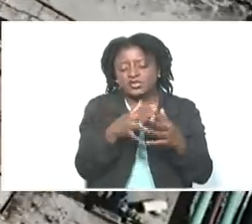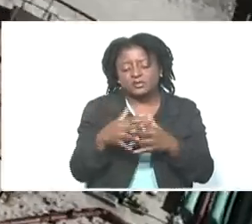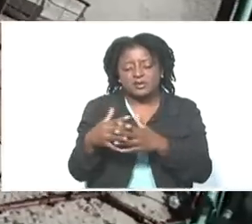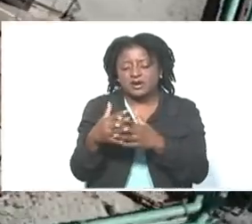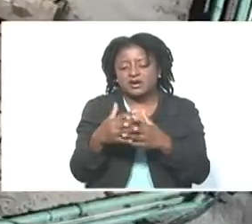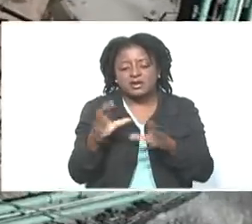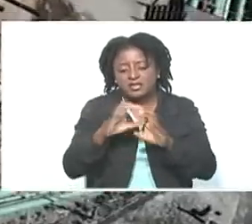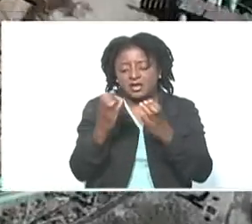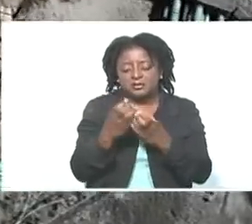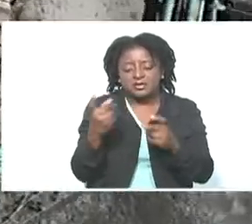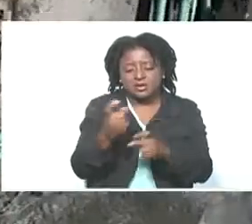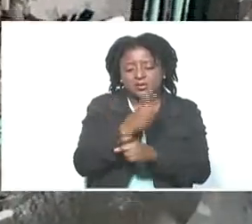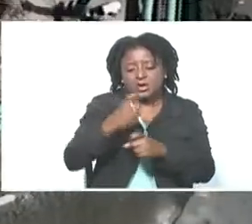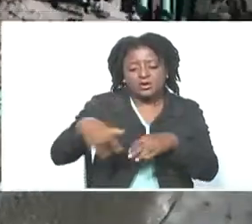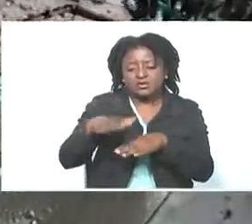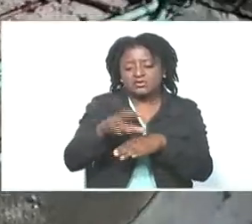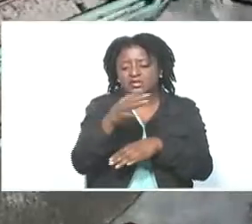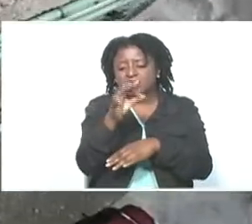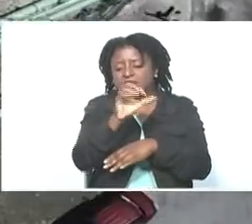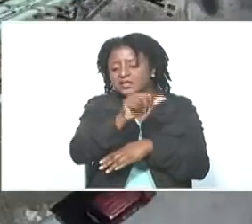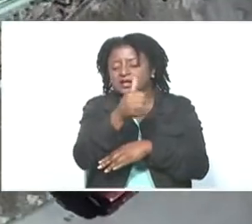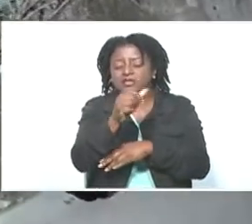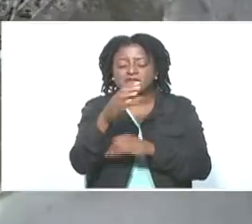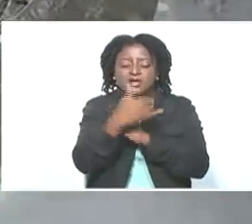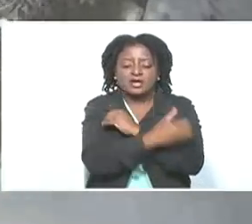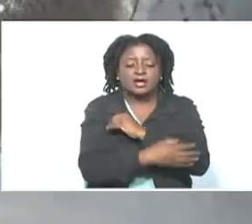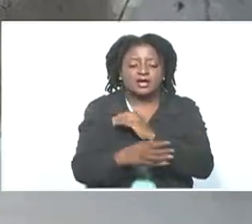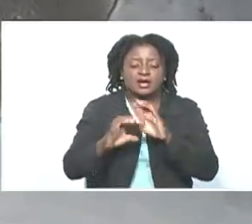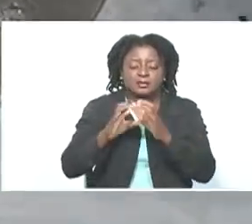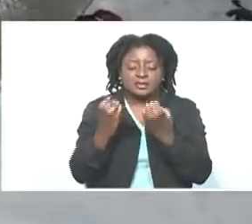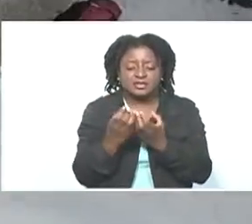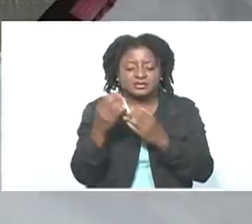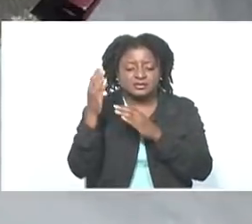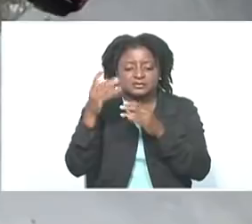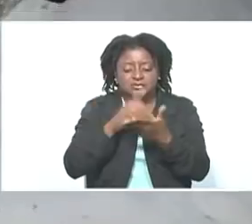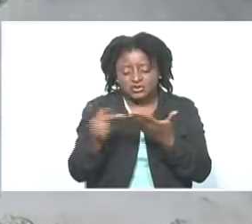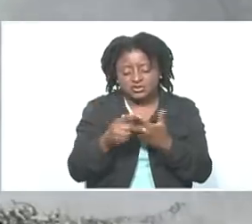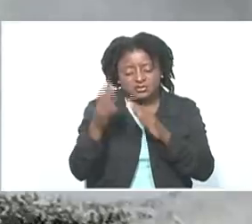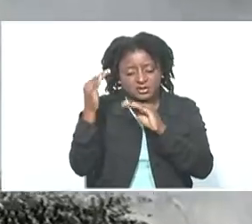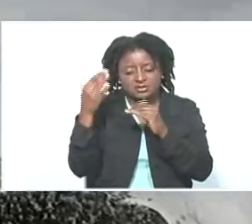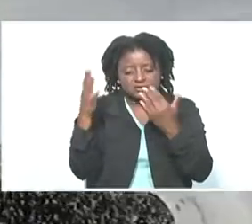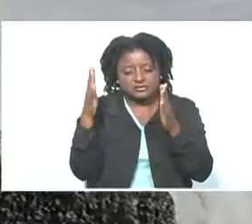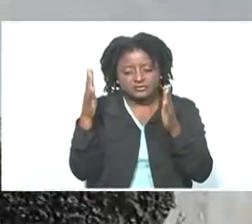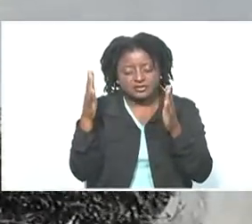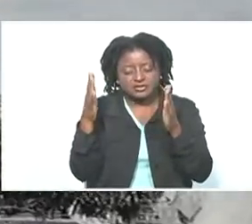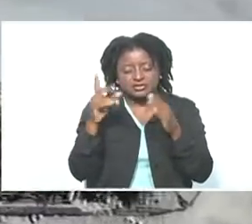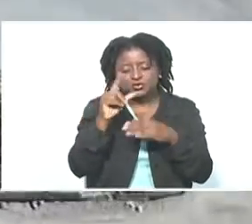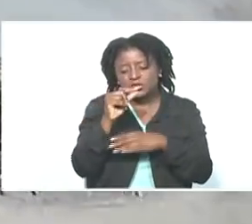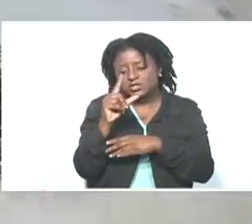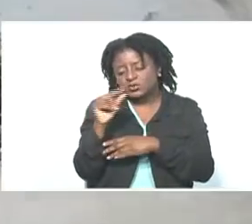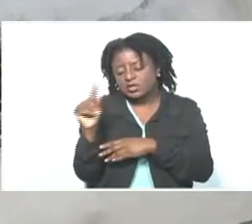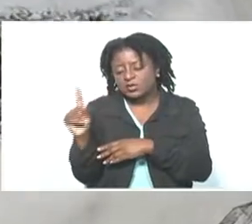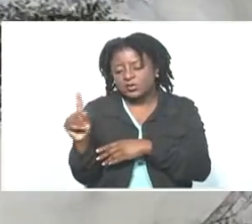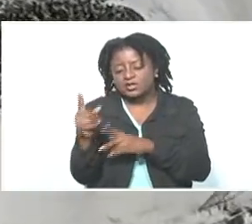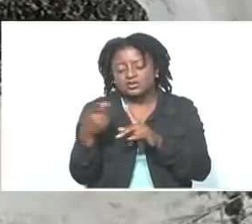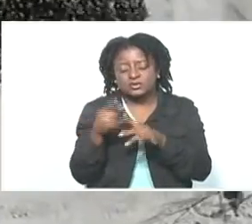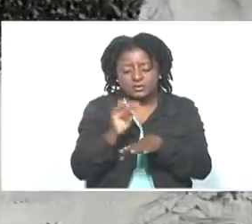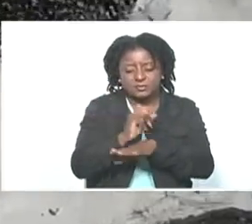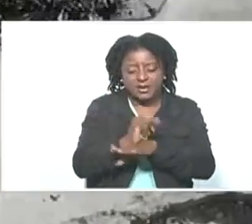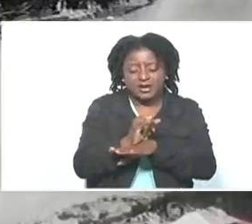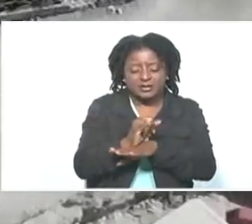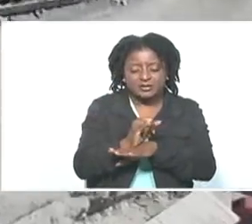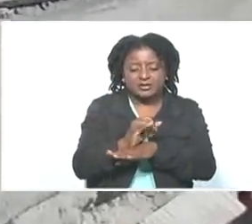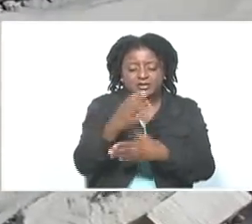over 19 others. The project is expected to be completed by 2021 and will impact the cost of power supply to